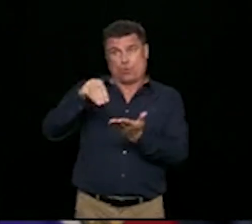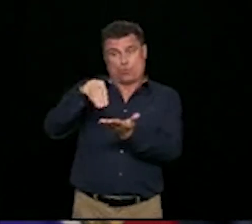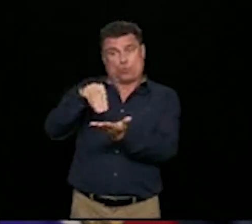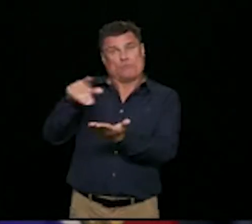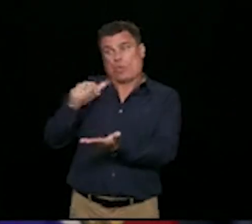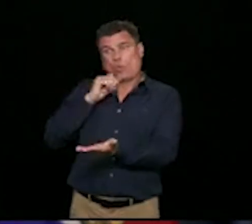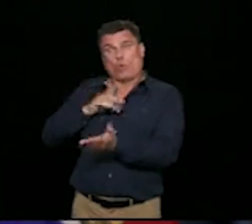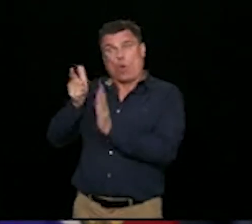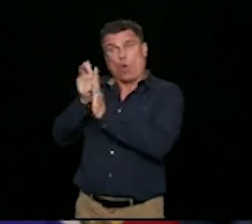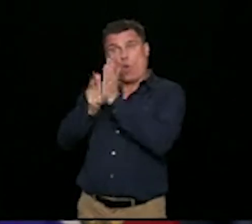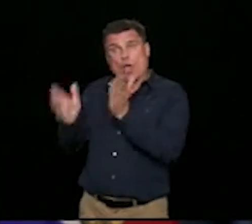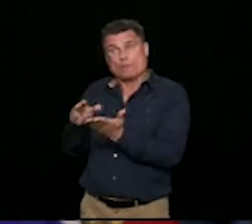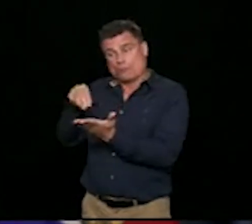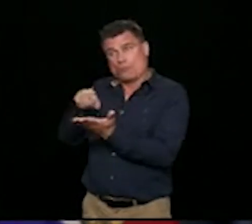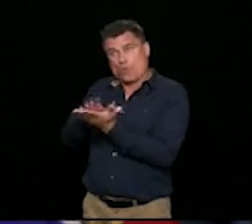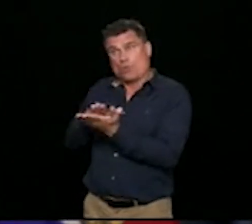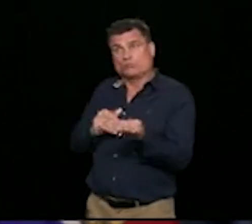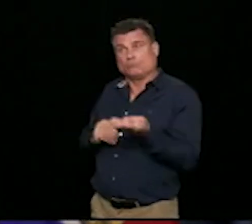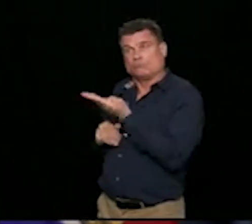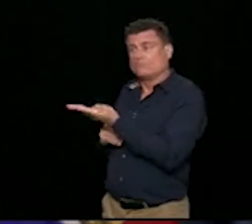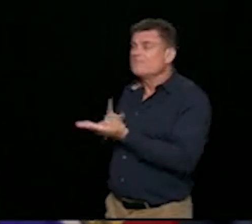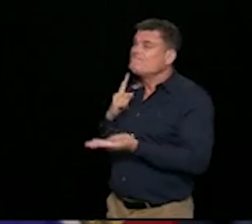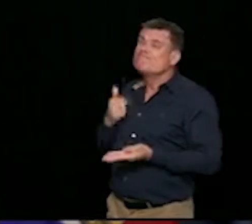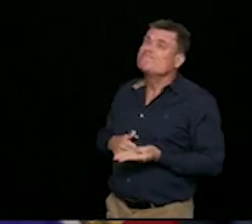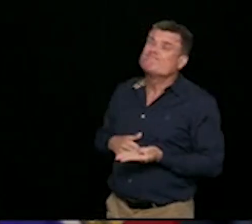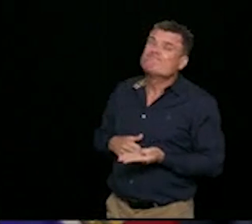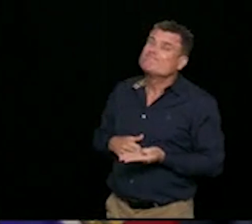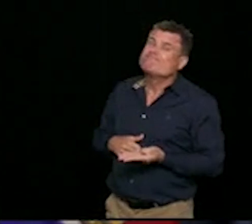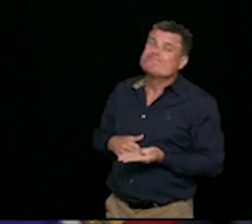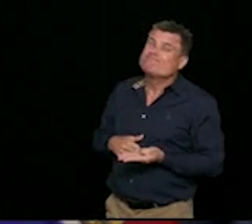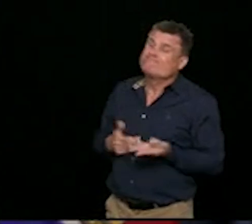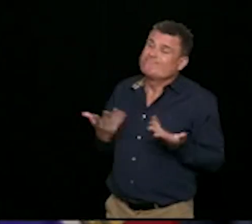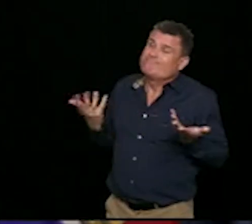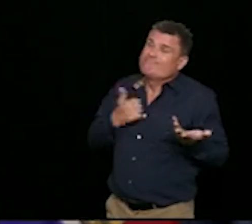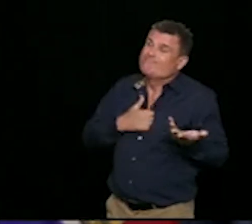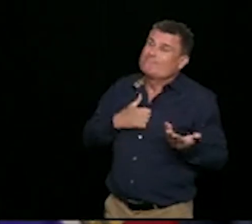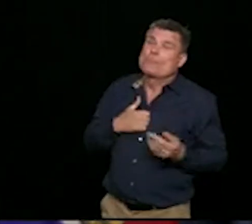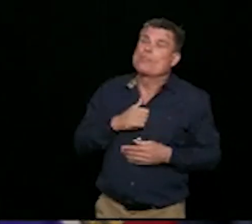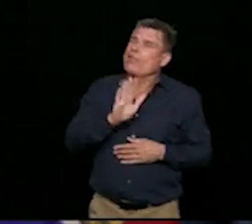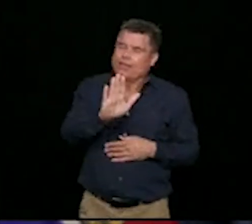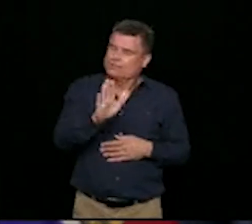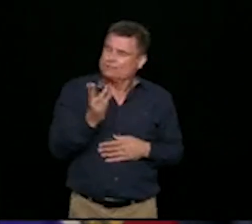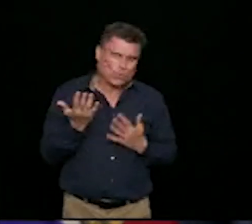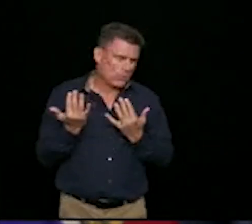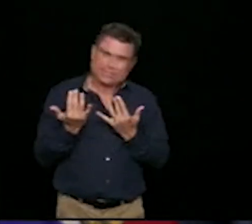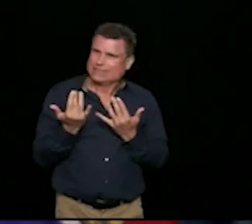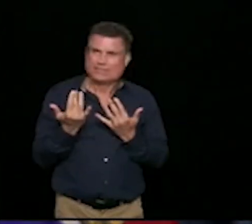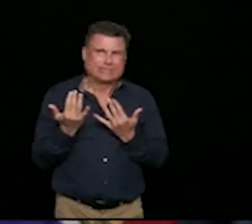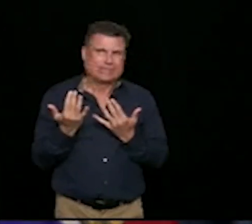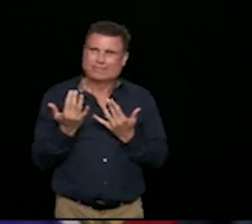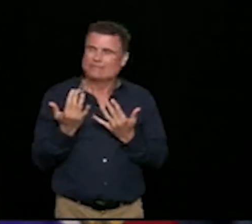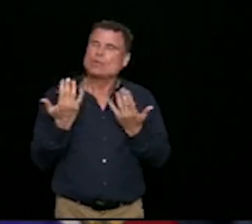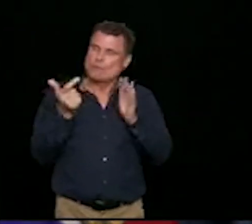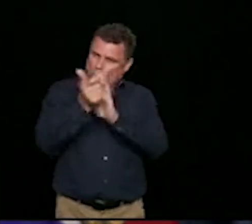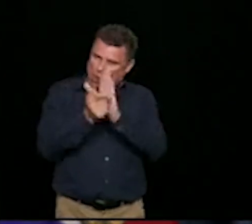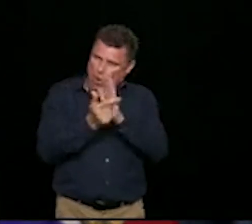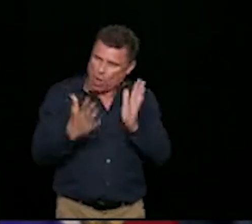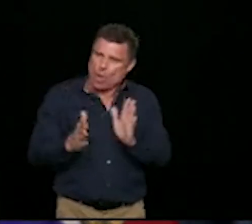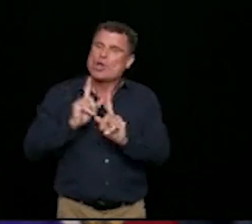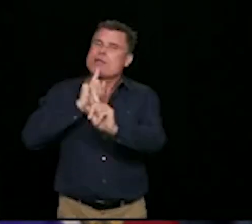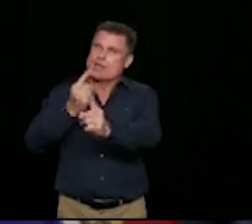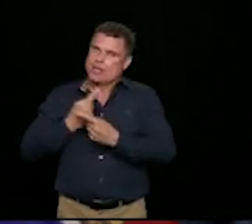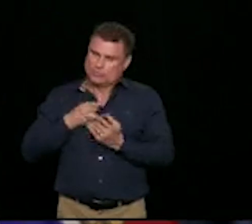employers rehire them. If the report comes back and isn't in favor of the workers, what will you do next? Well, I